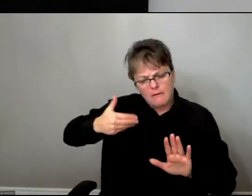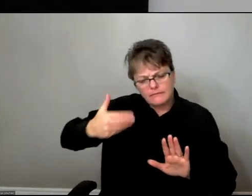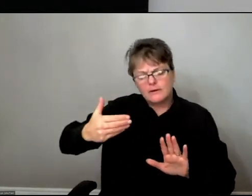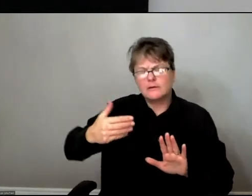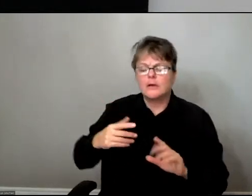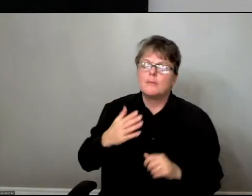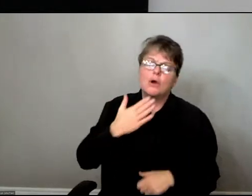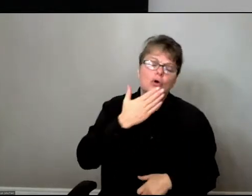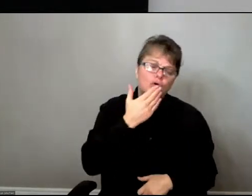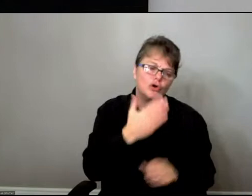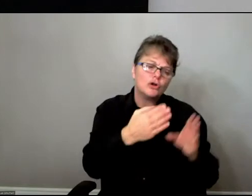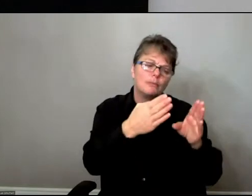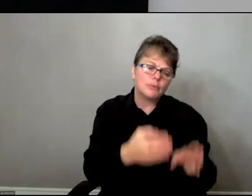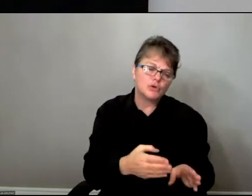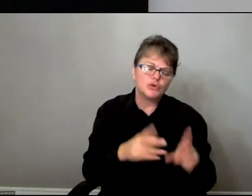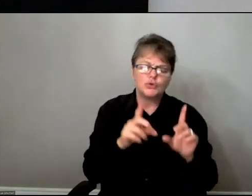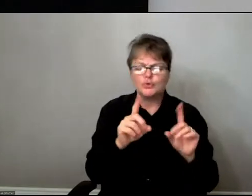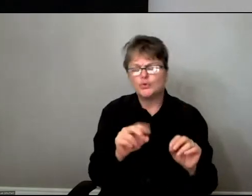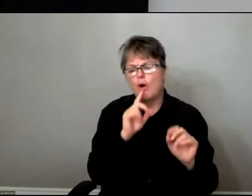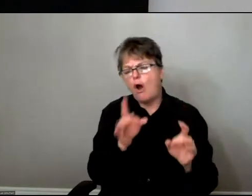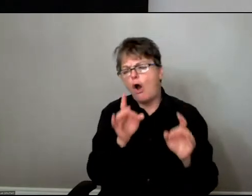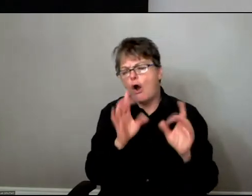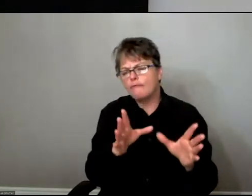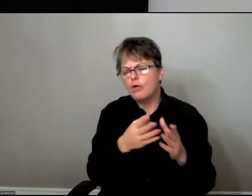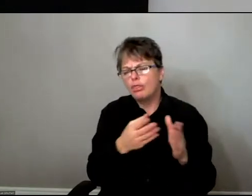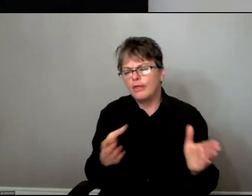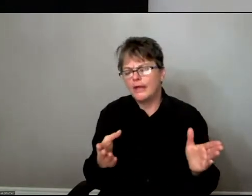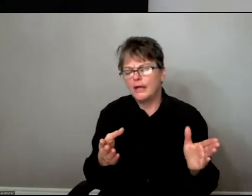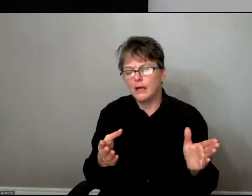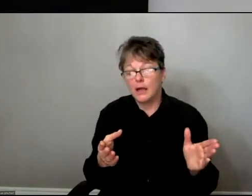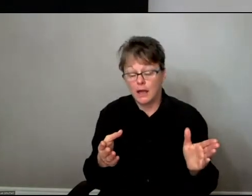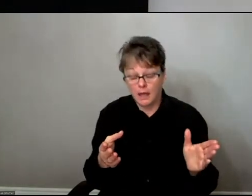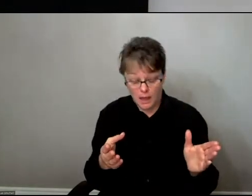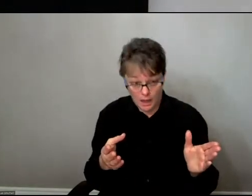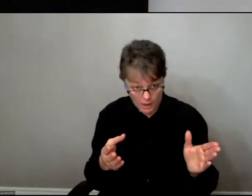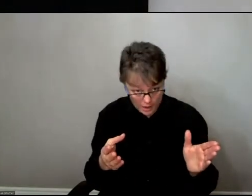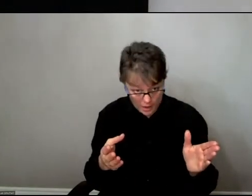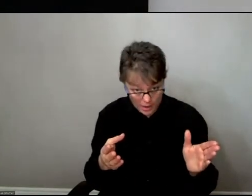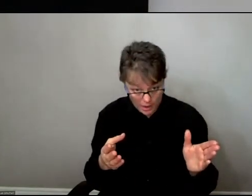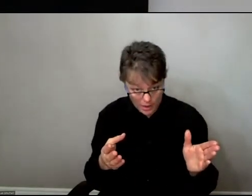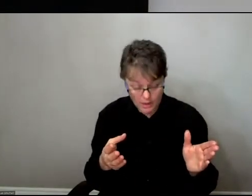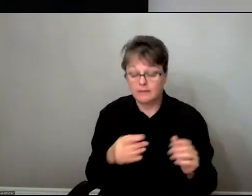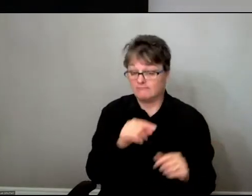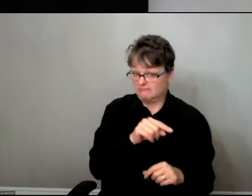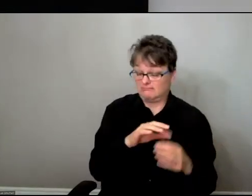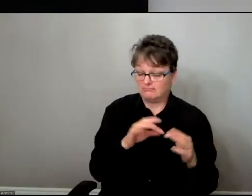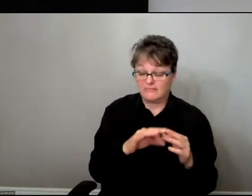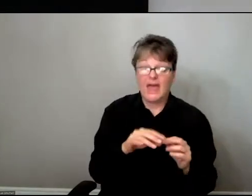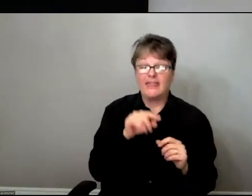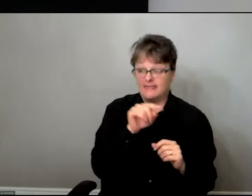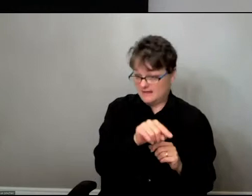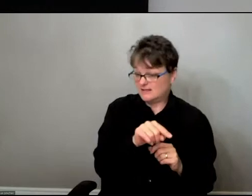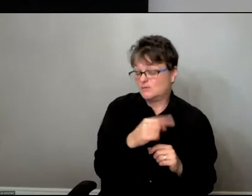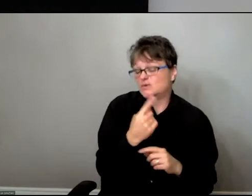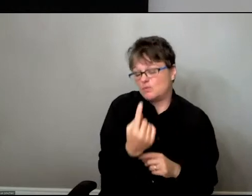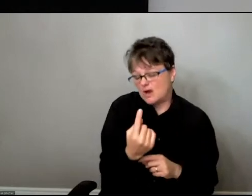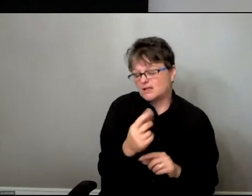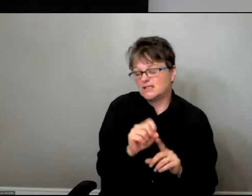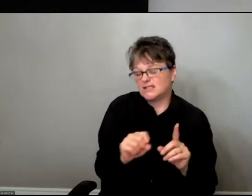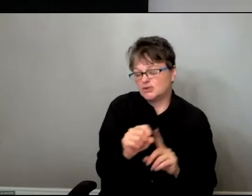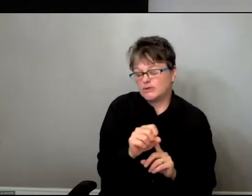do terrible things. This is one such occasion." End of quote.